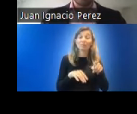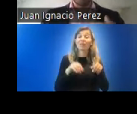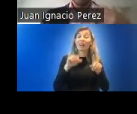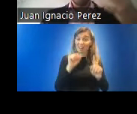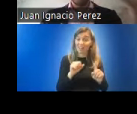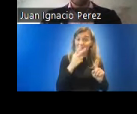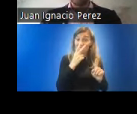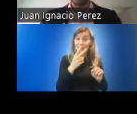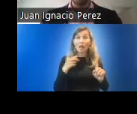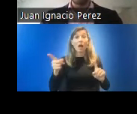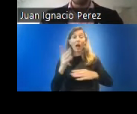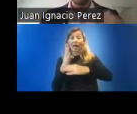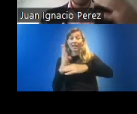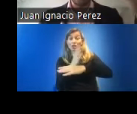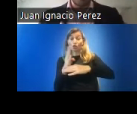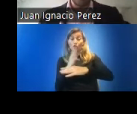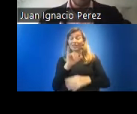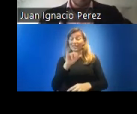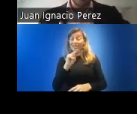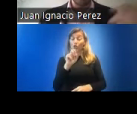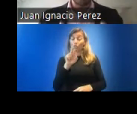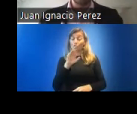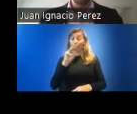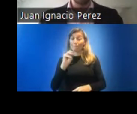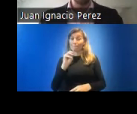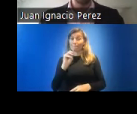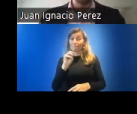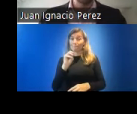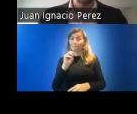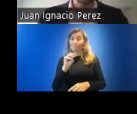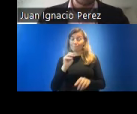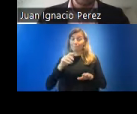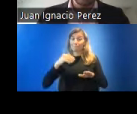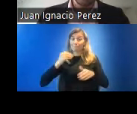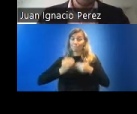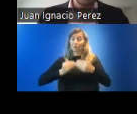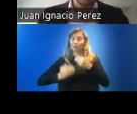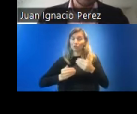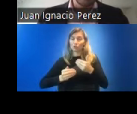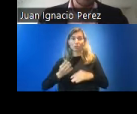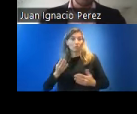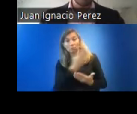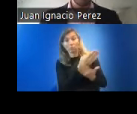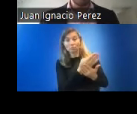when the applicants or the people bringing the case to the Committee on the Rights of the Child